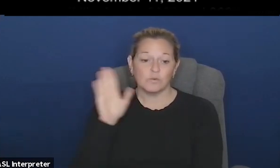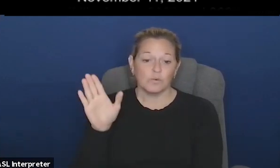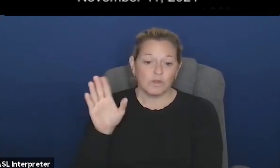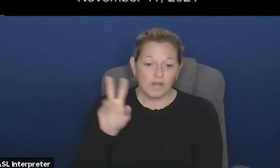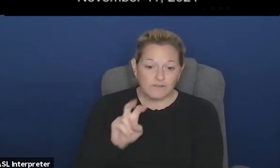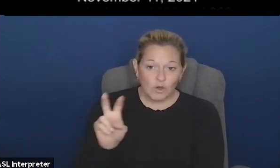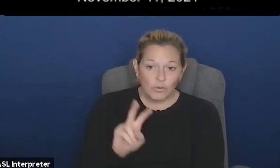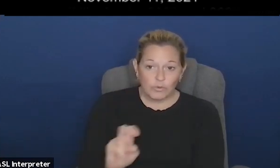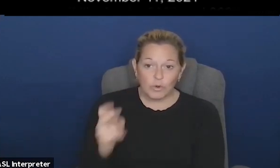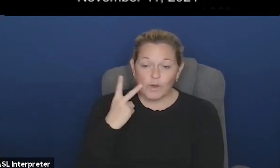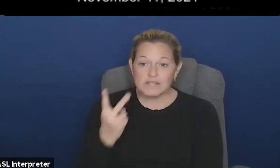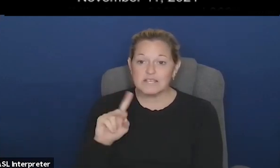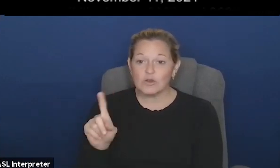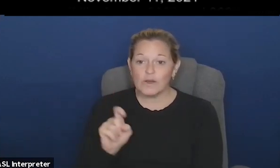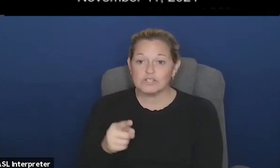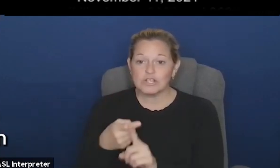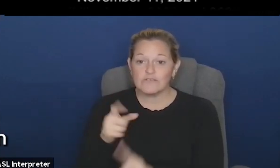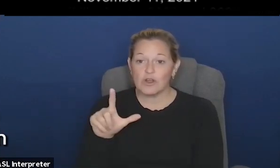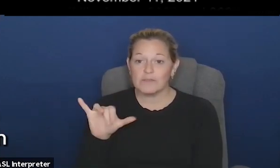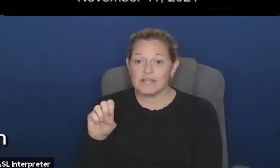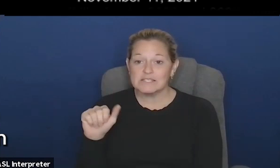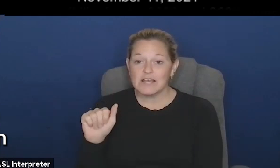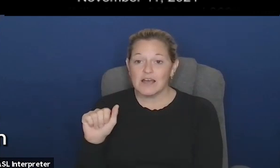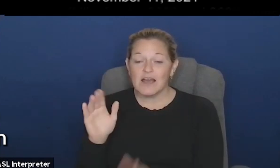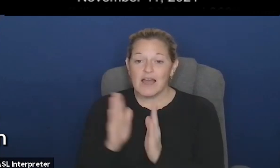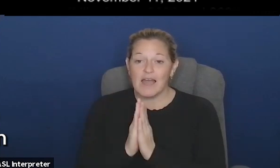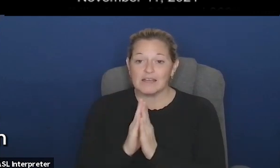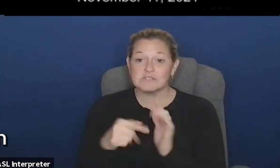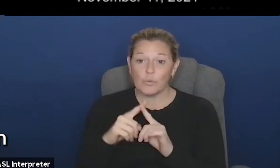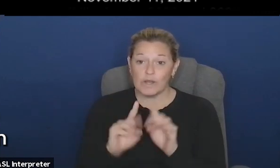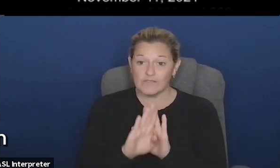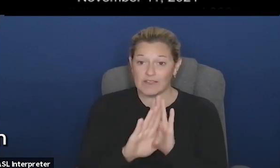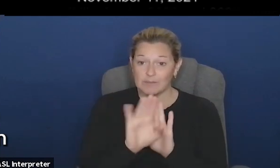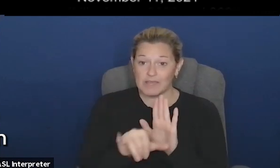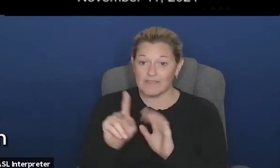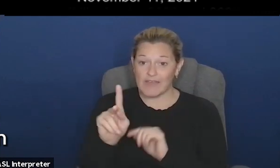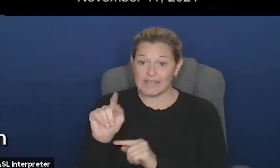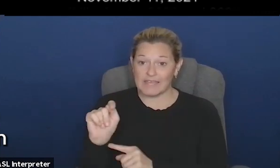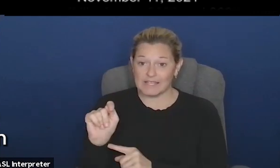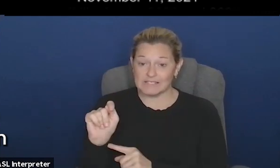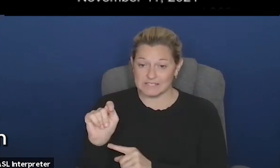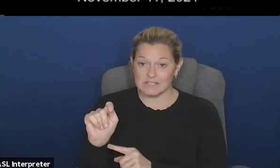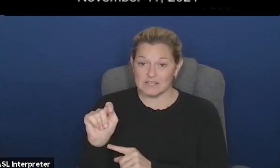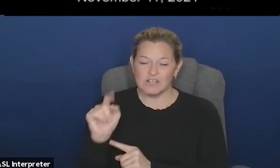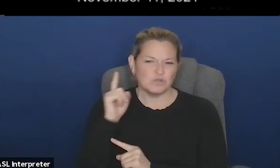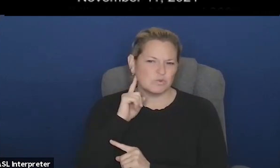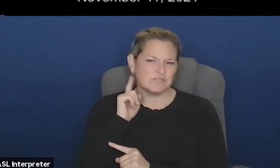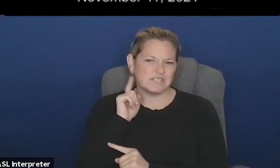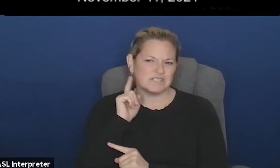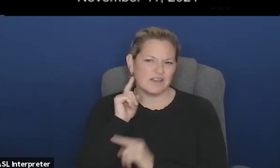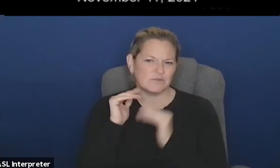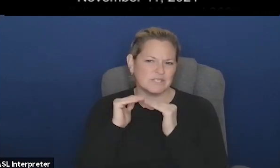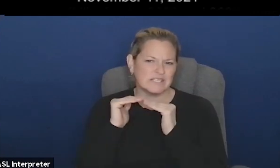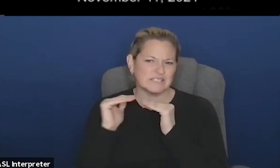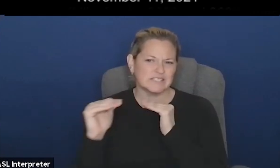first, I see a question from Lisa who asks, when developing the kit for data sonification, do the sounds remain consistent